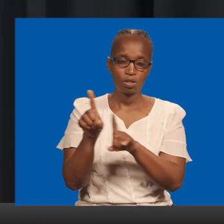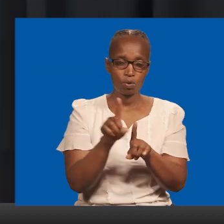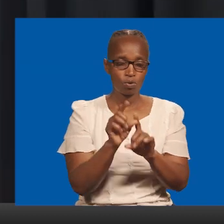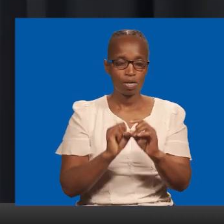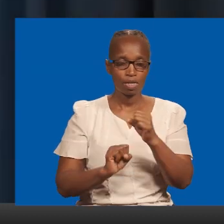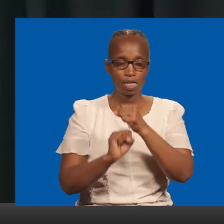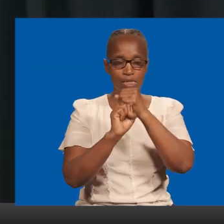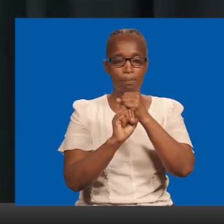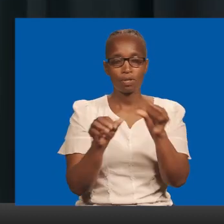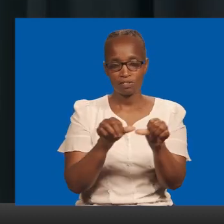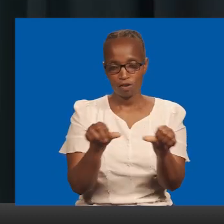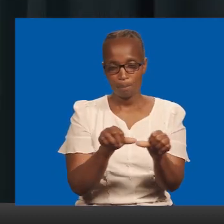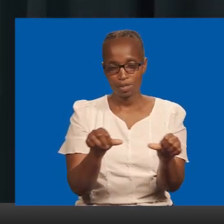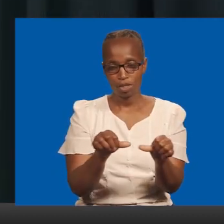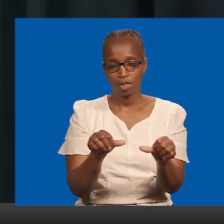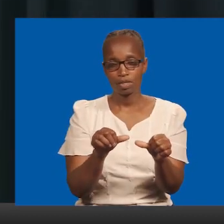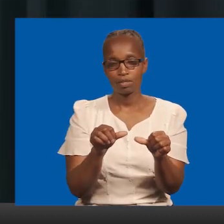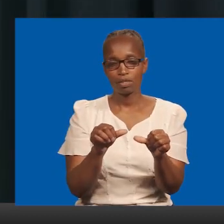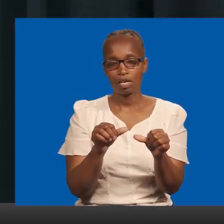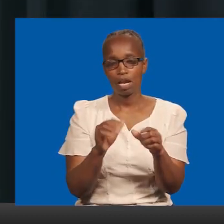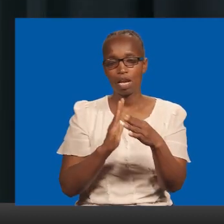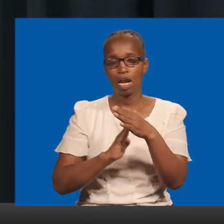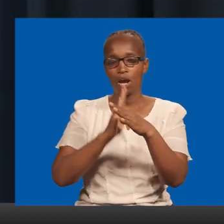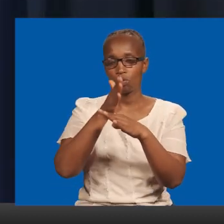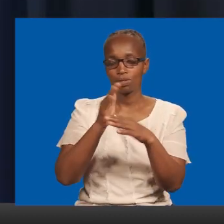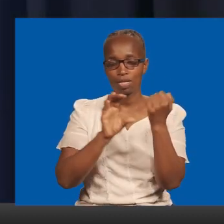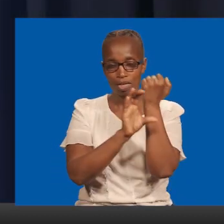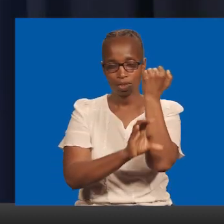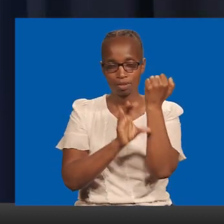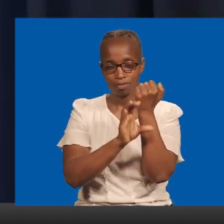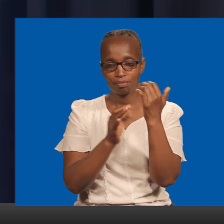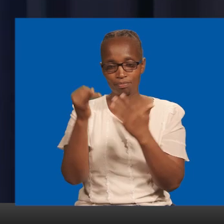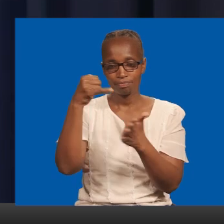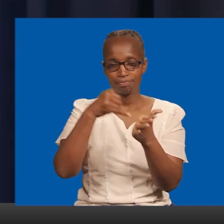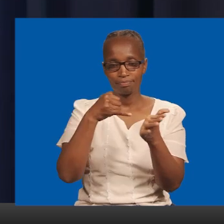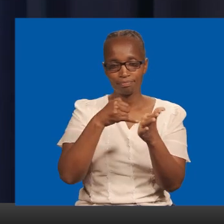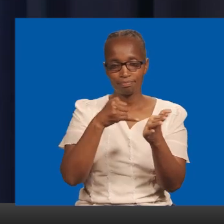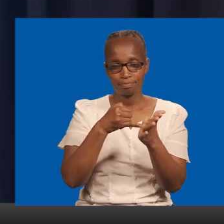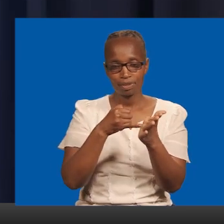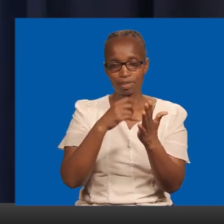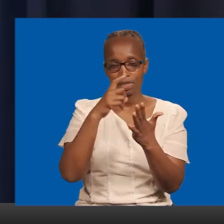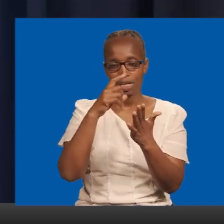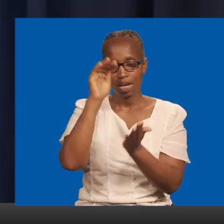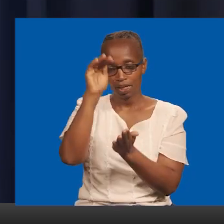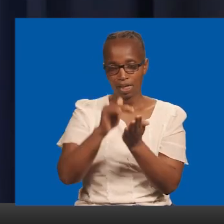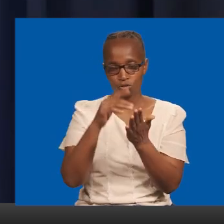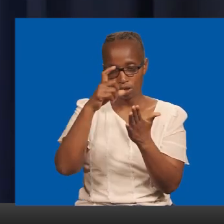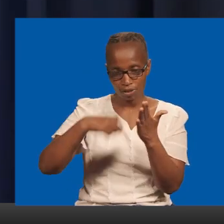by the government to improve food supply across the country, including the provision of subsidized